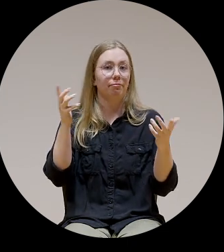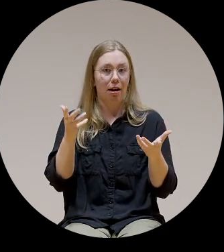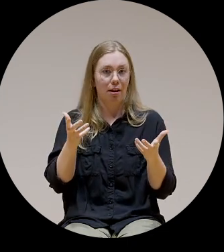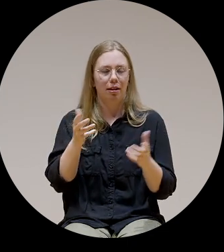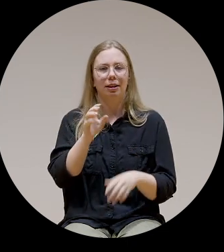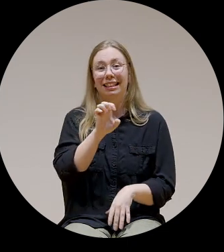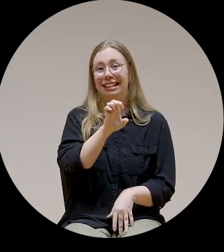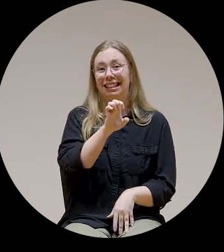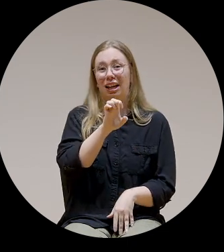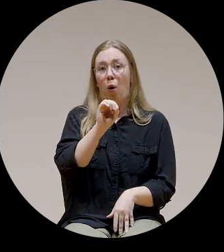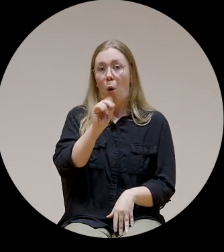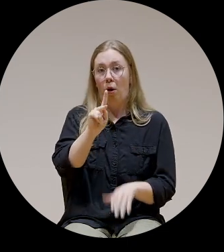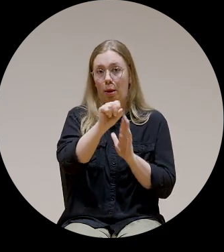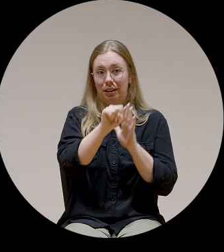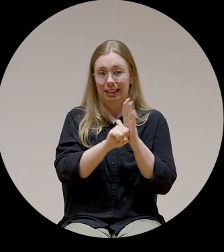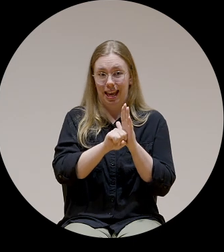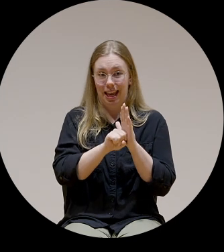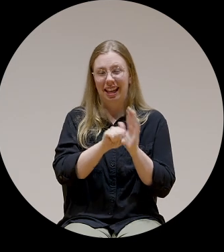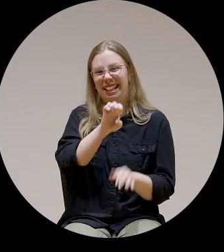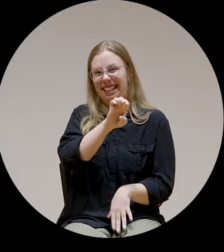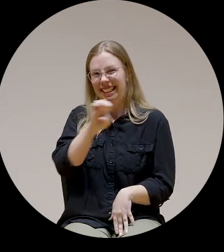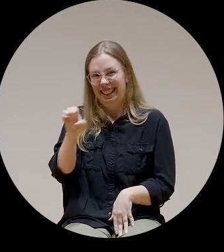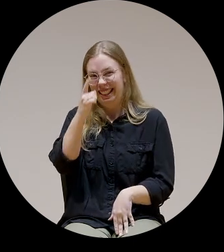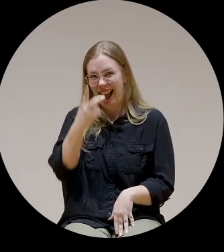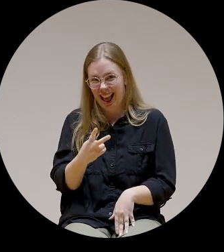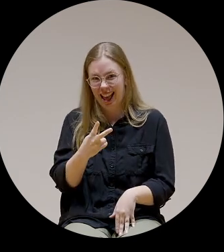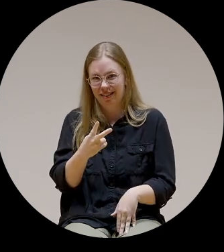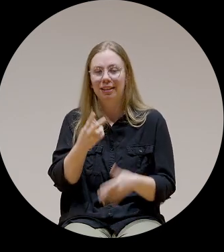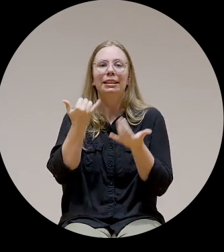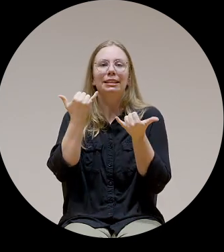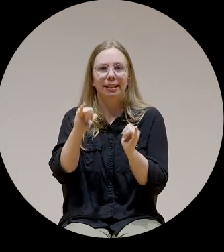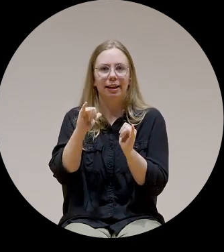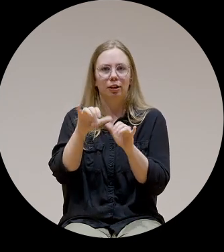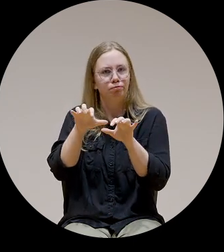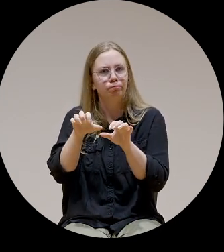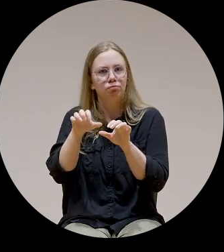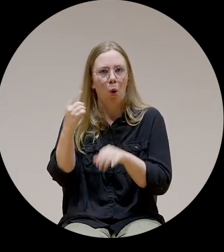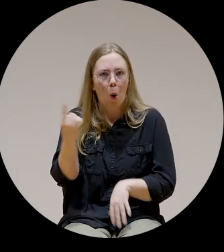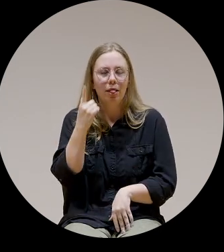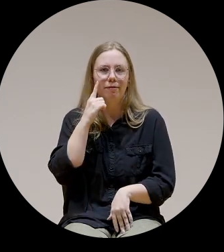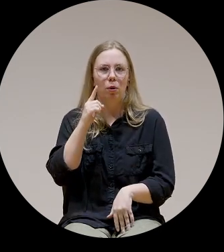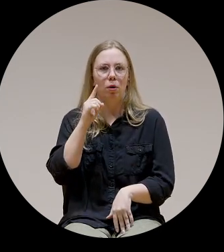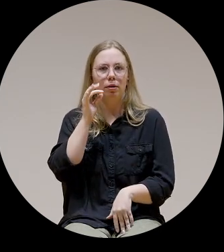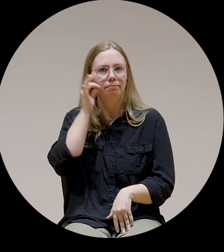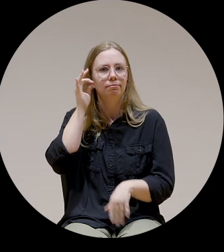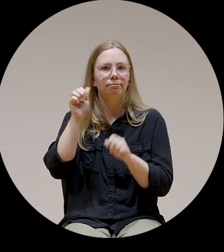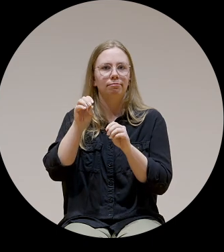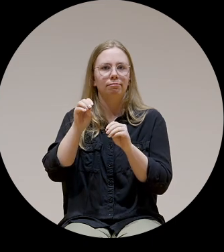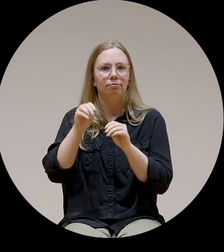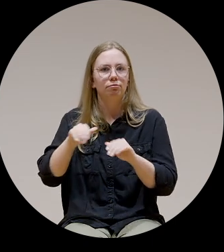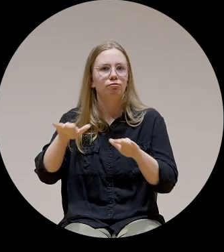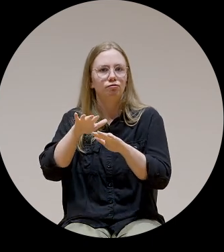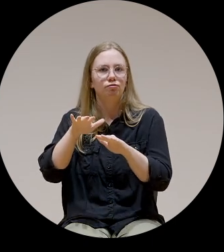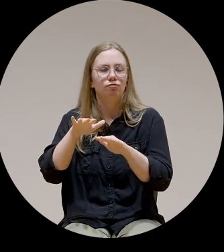of Oklahoma is still considered native reservations. So when Oklahoma became a state in